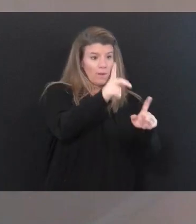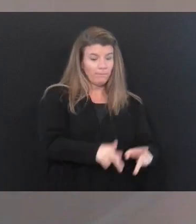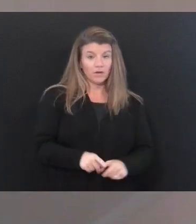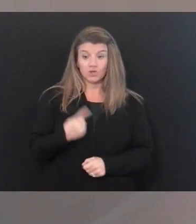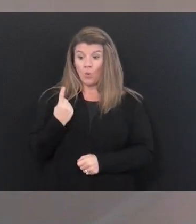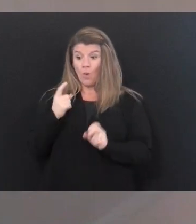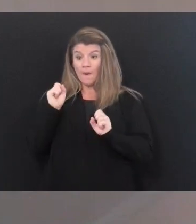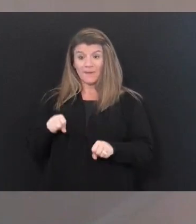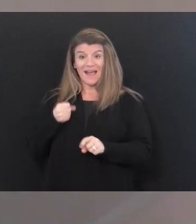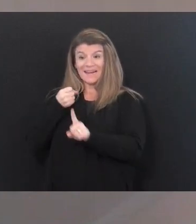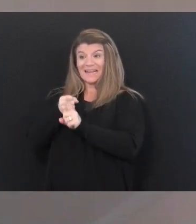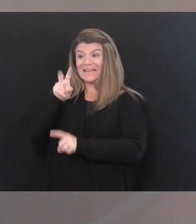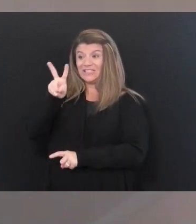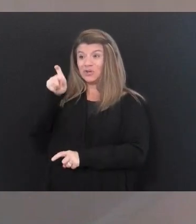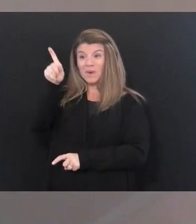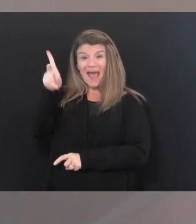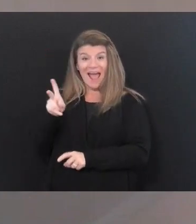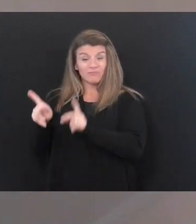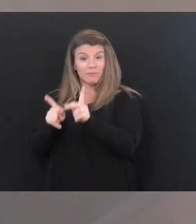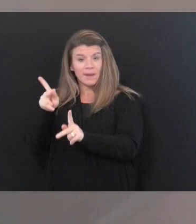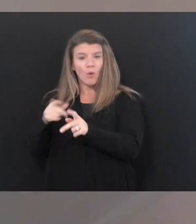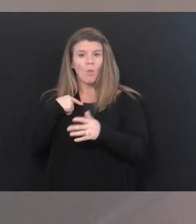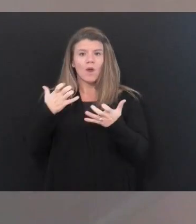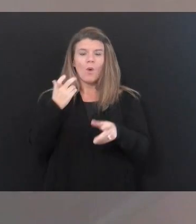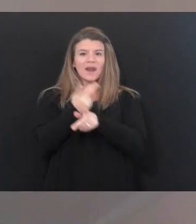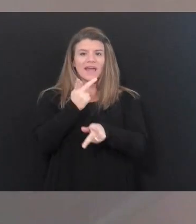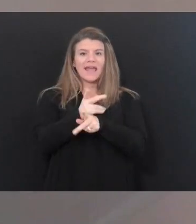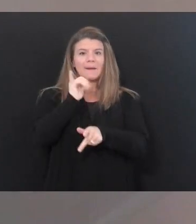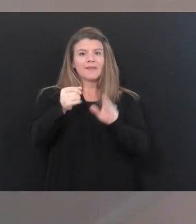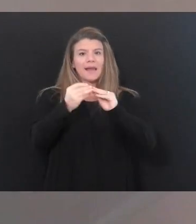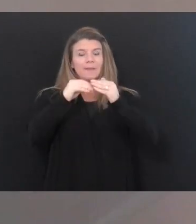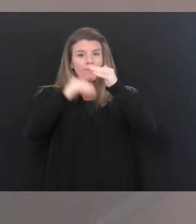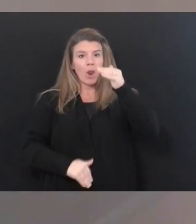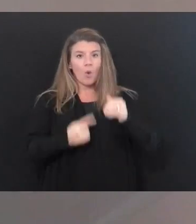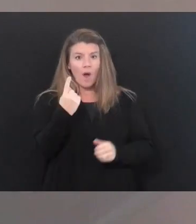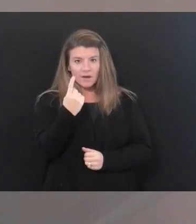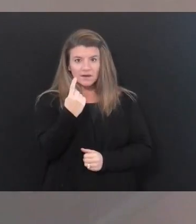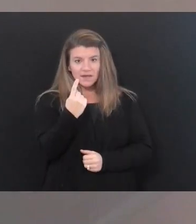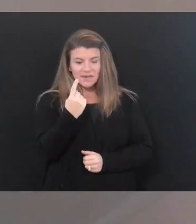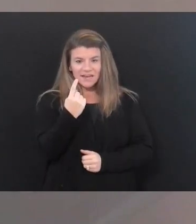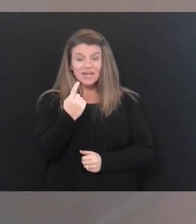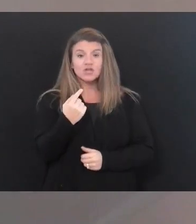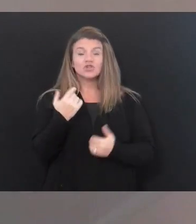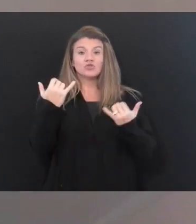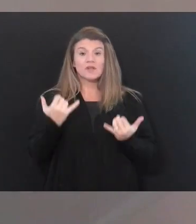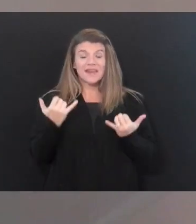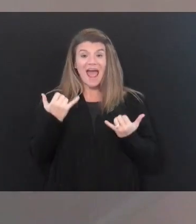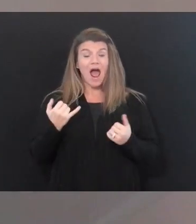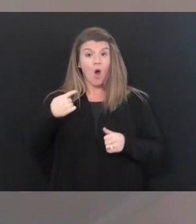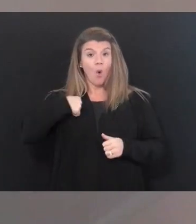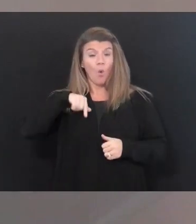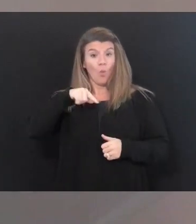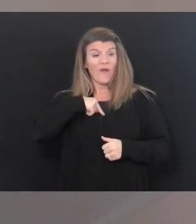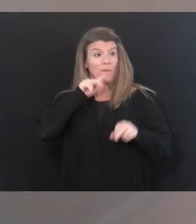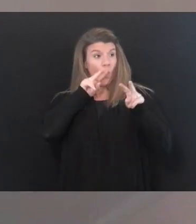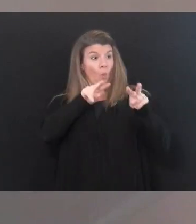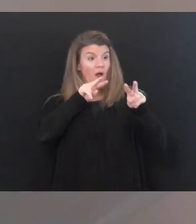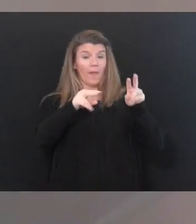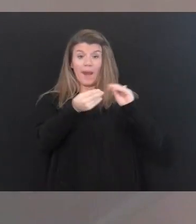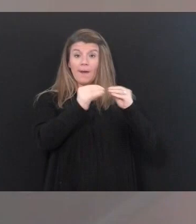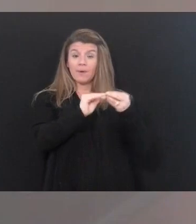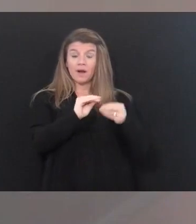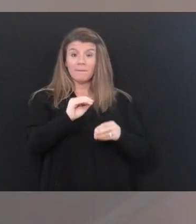below 1. And that's what Angela Merkel has said as well. And so we have achieved, not only, as the governor